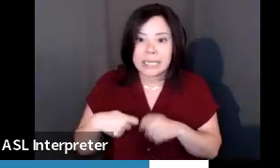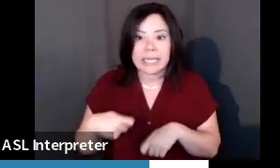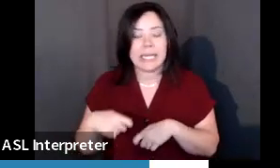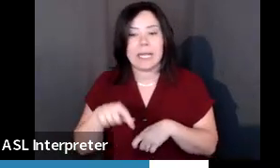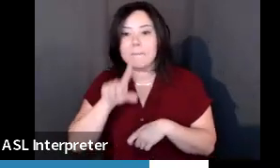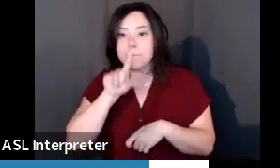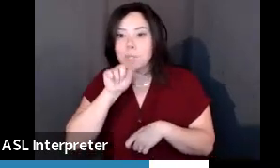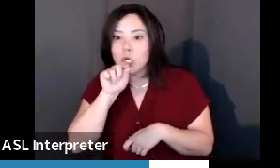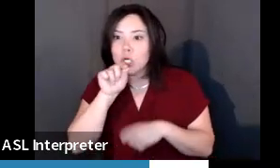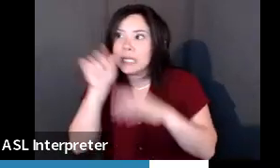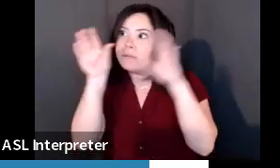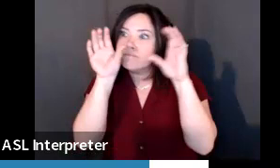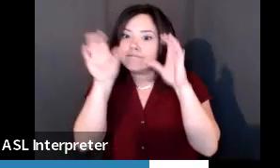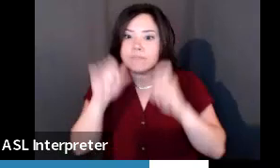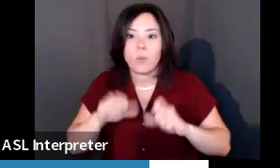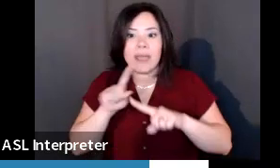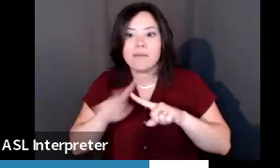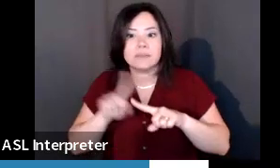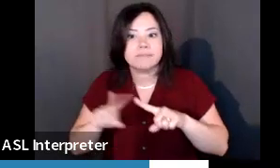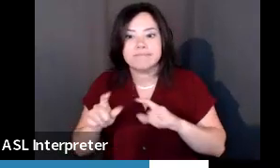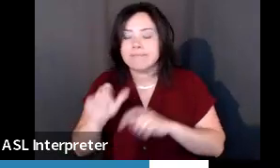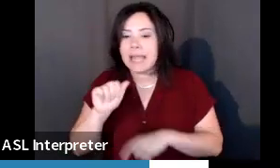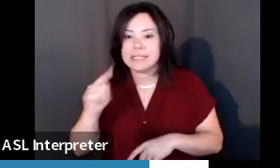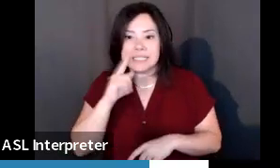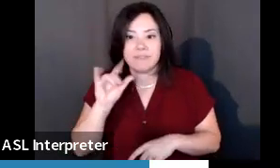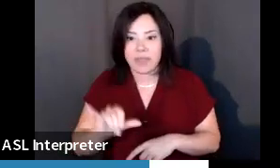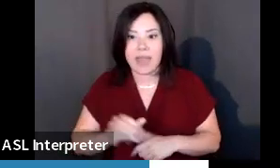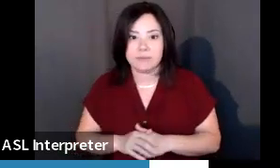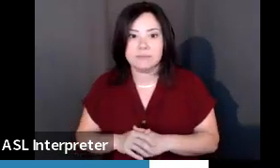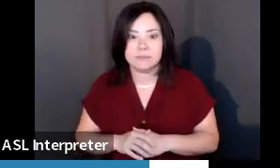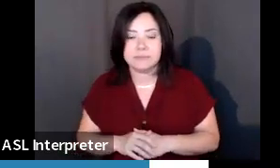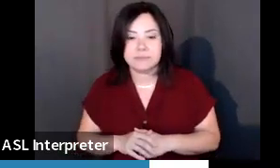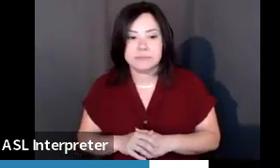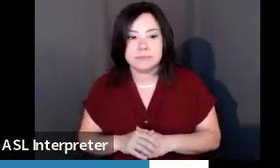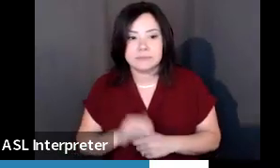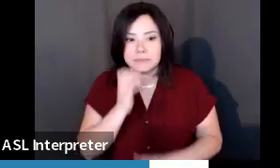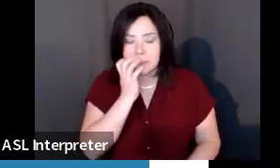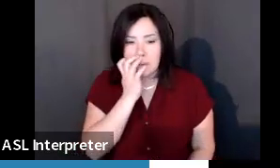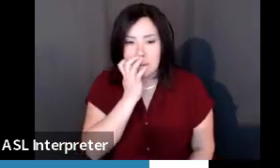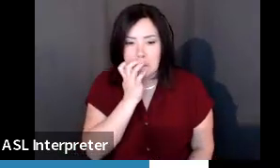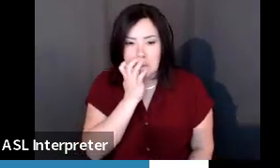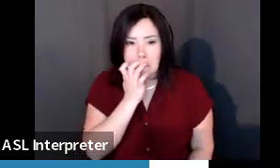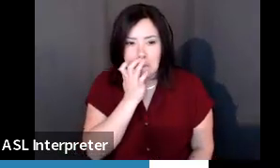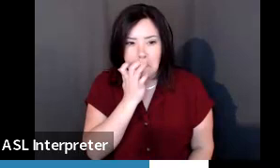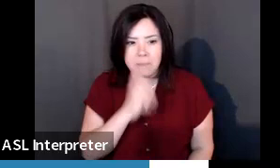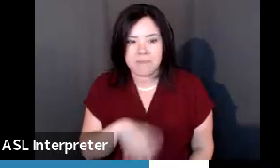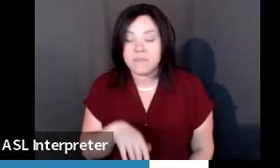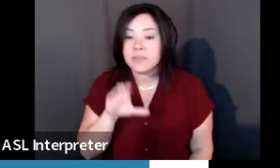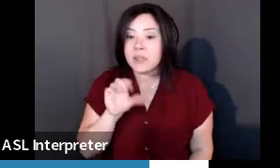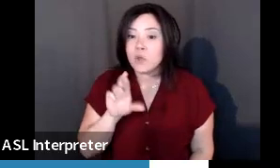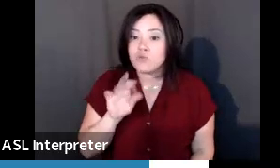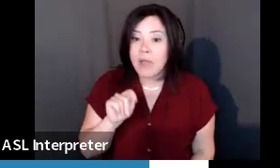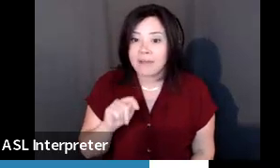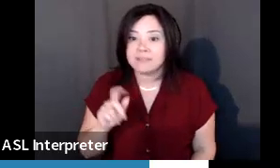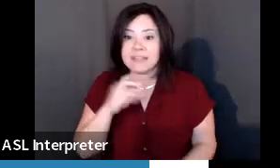we have all those kinds of different AT for that kind of stuff for recreation. And crafting and crocheting, we have